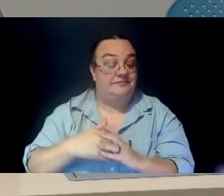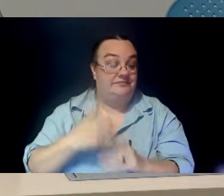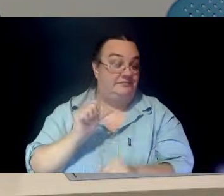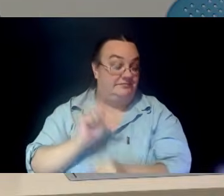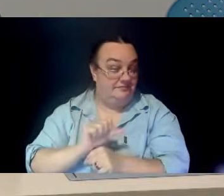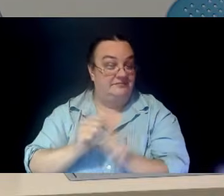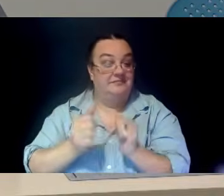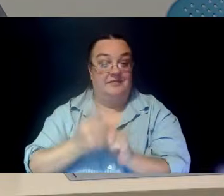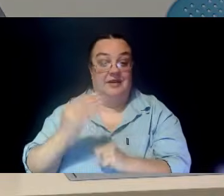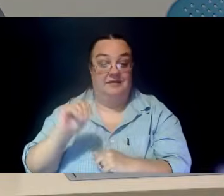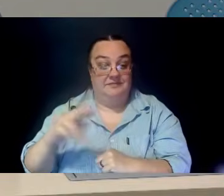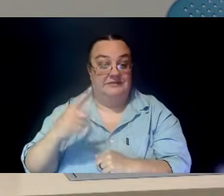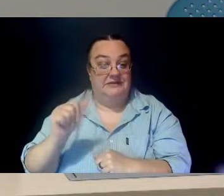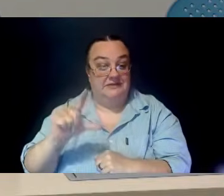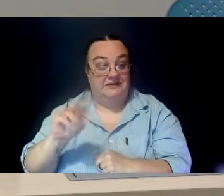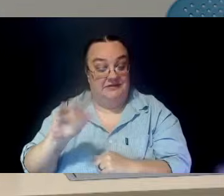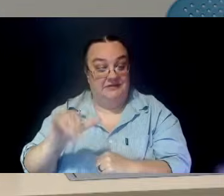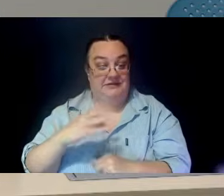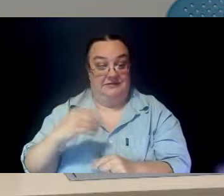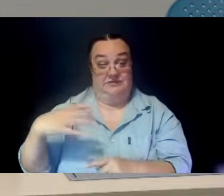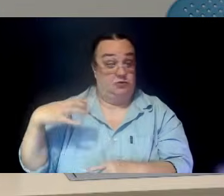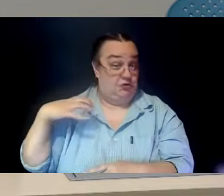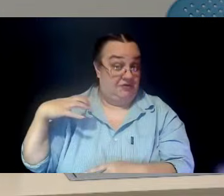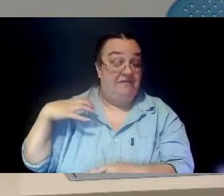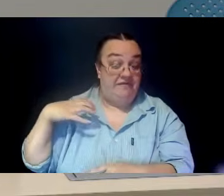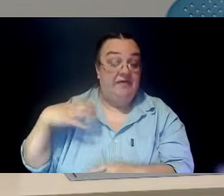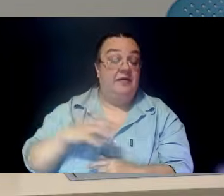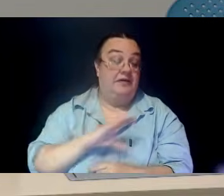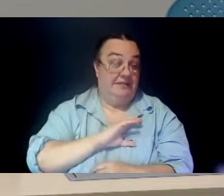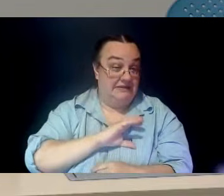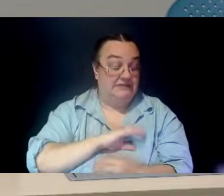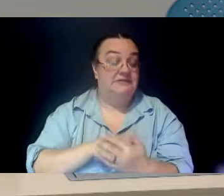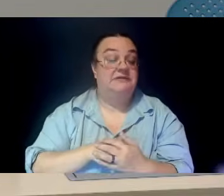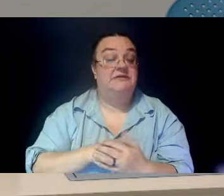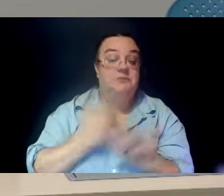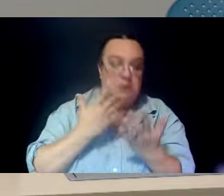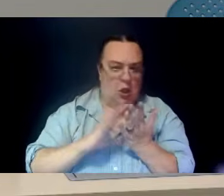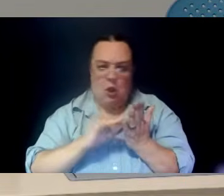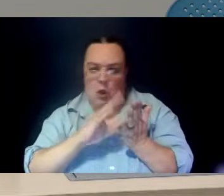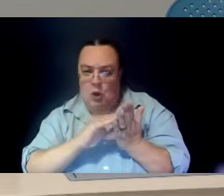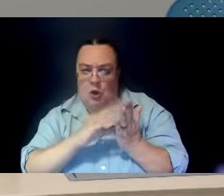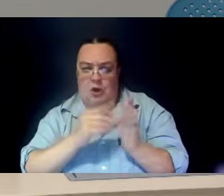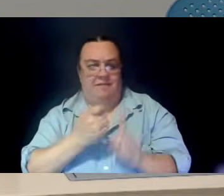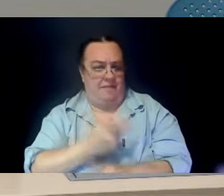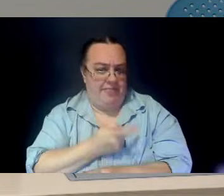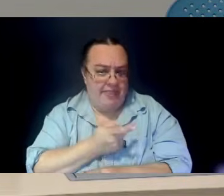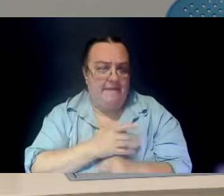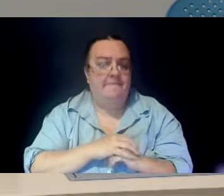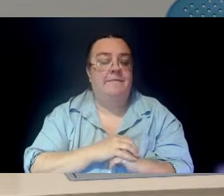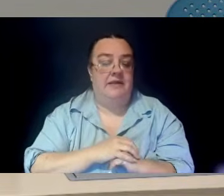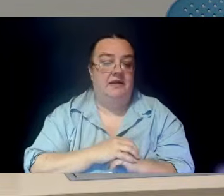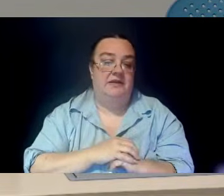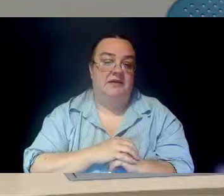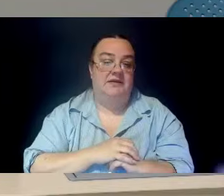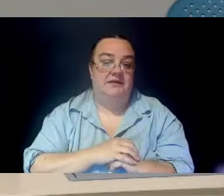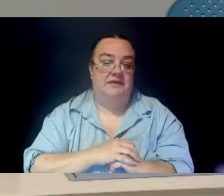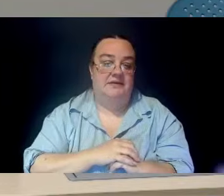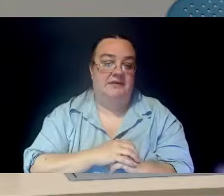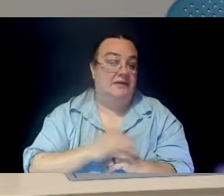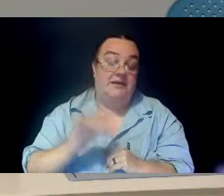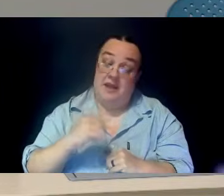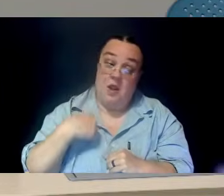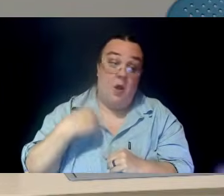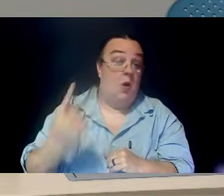with Mr. Galloway and the chief, learning from them, and I will like I always do. I